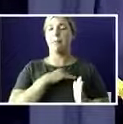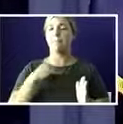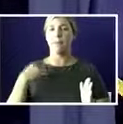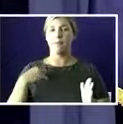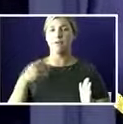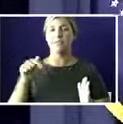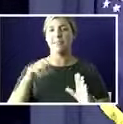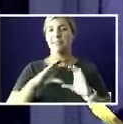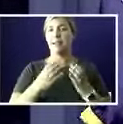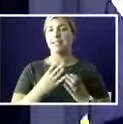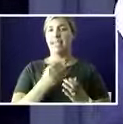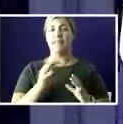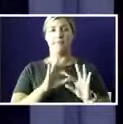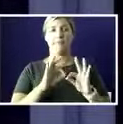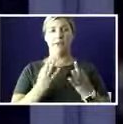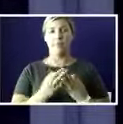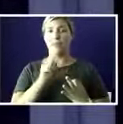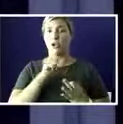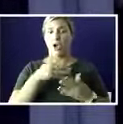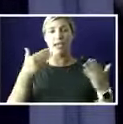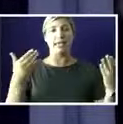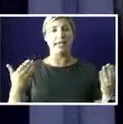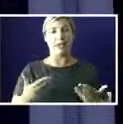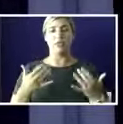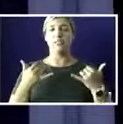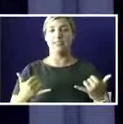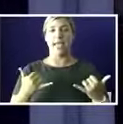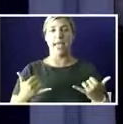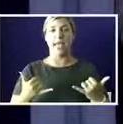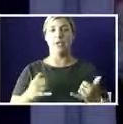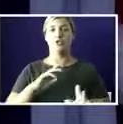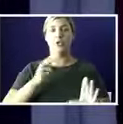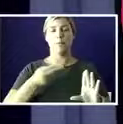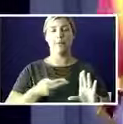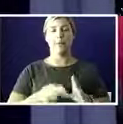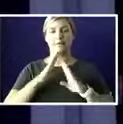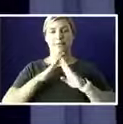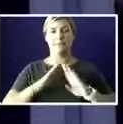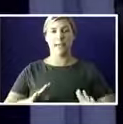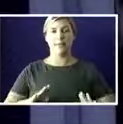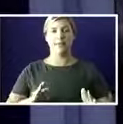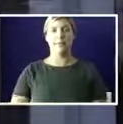longer with us to be here with us for this moment today. Join me in a moment of silence.